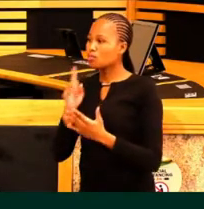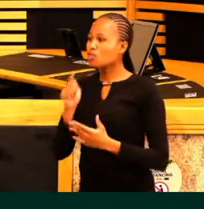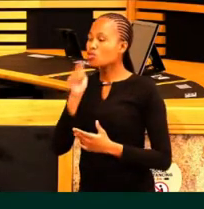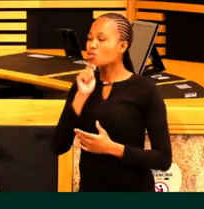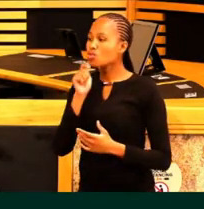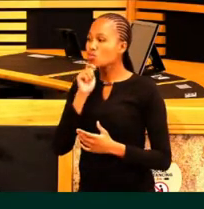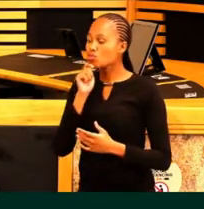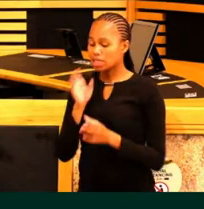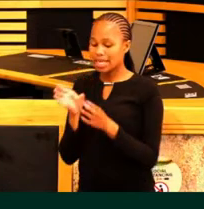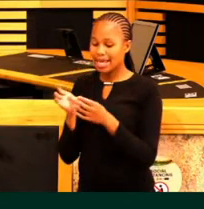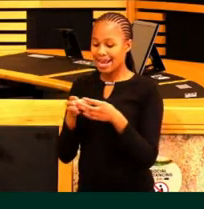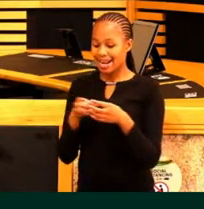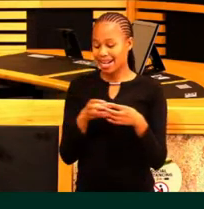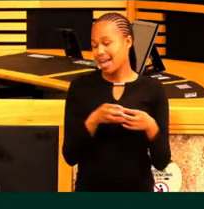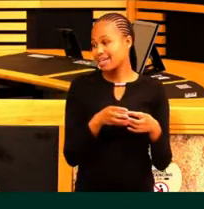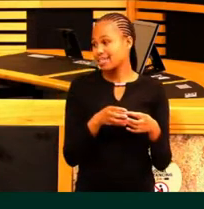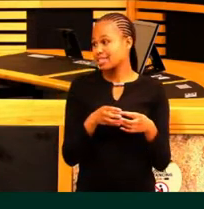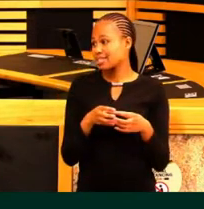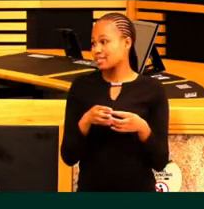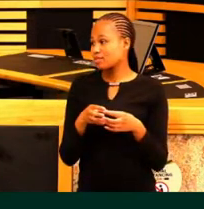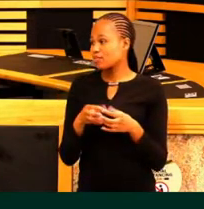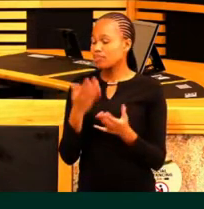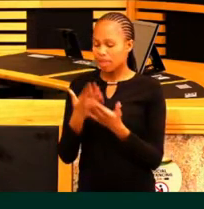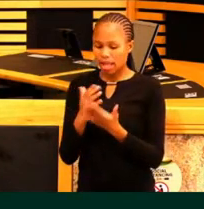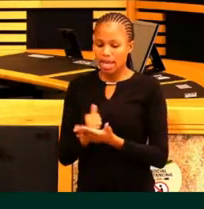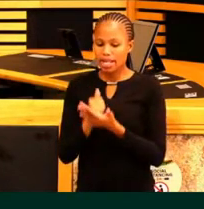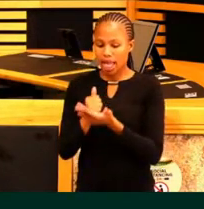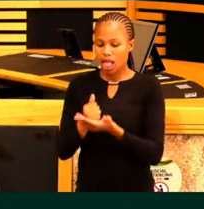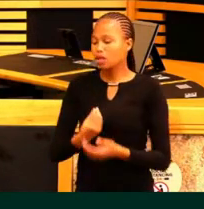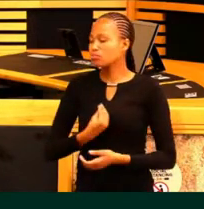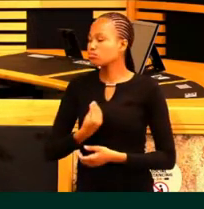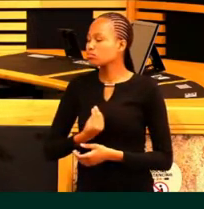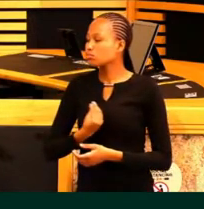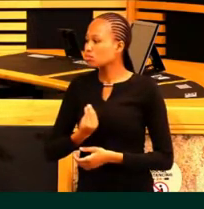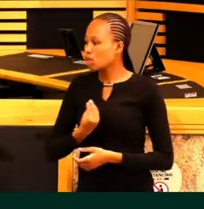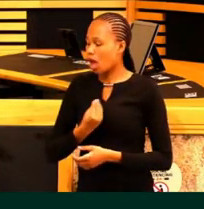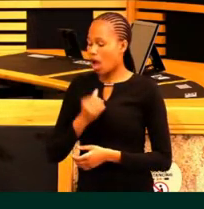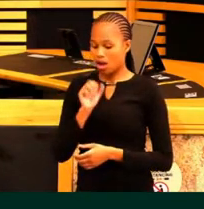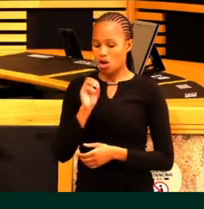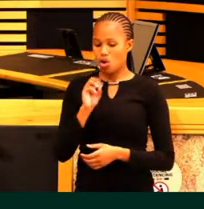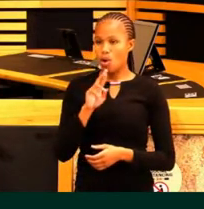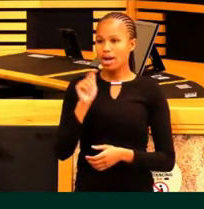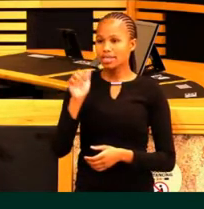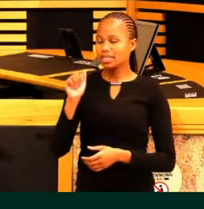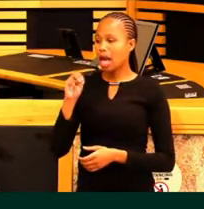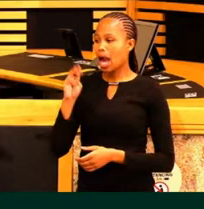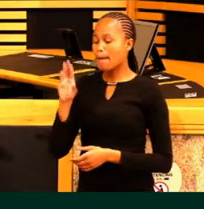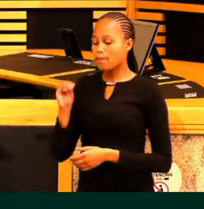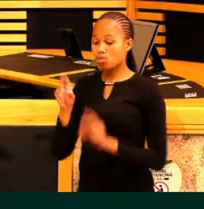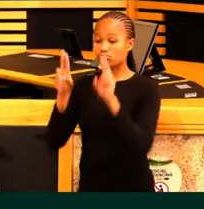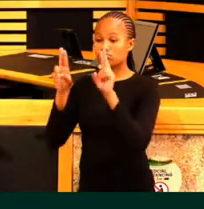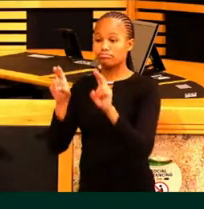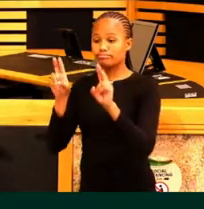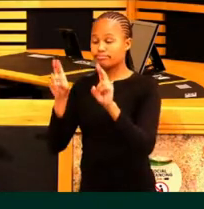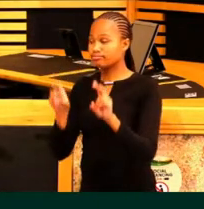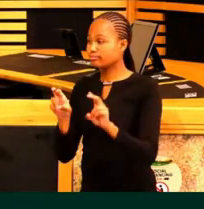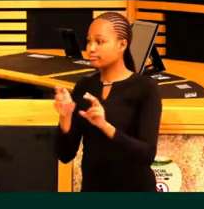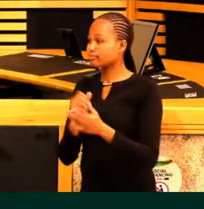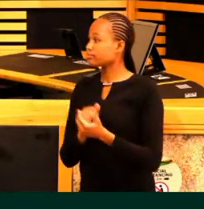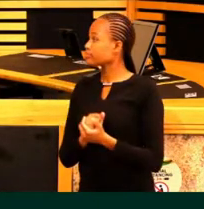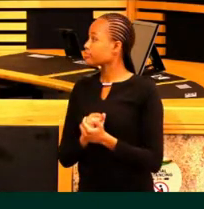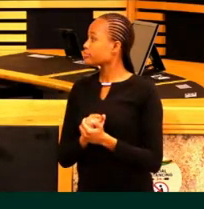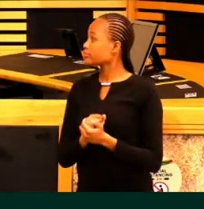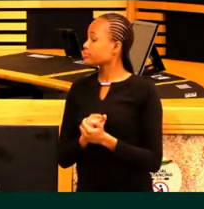classes satellite can help young people of O.R Tambo to be specific member